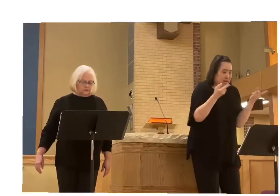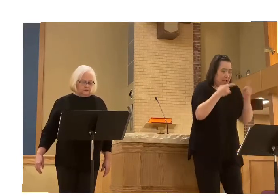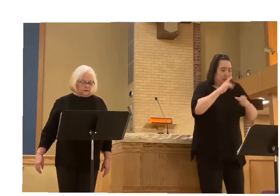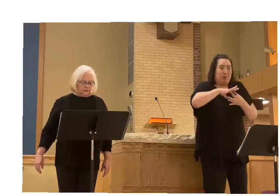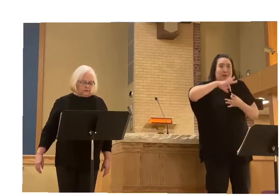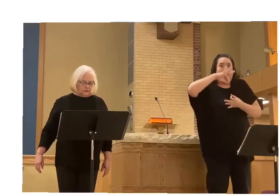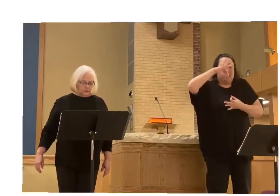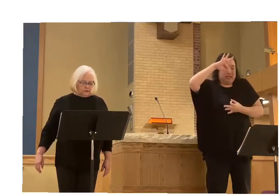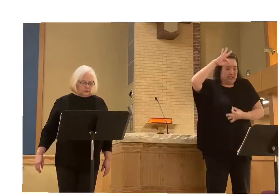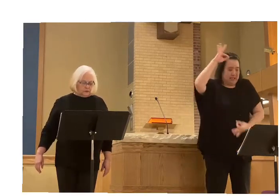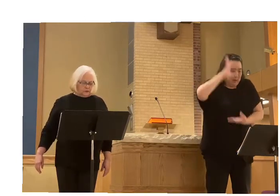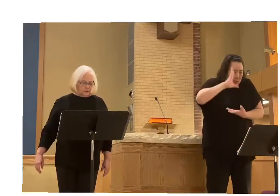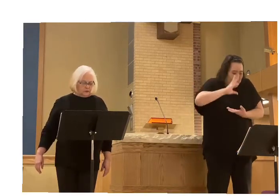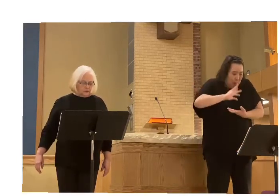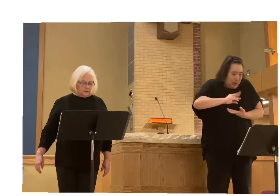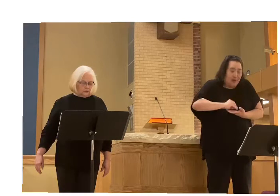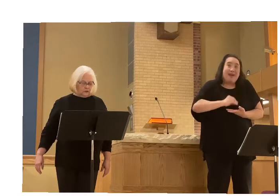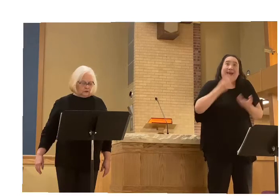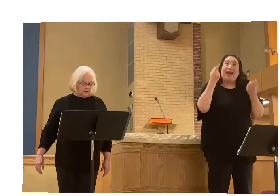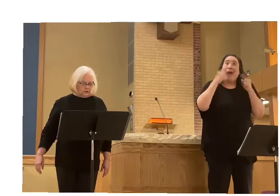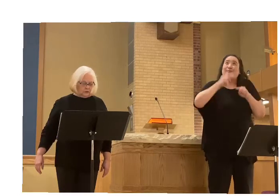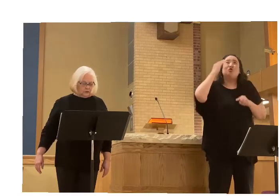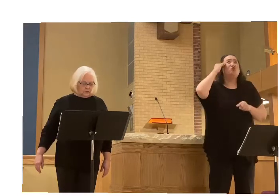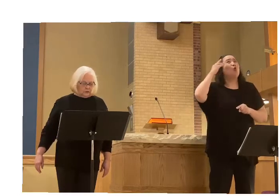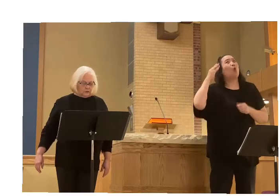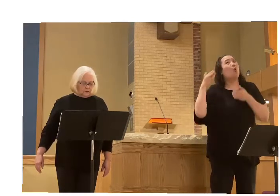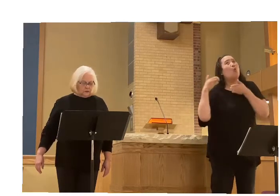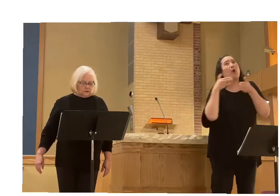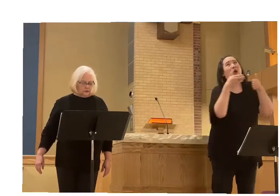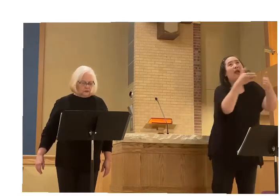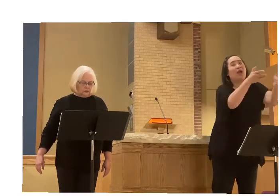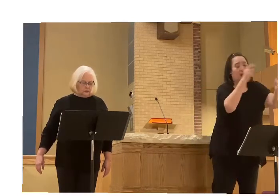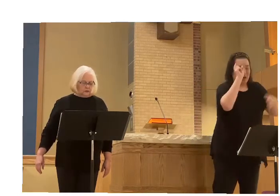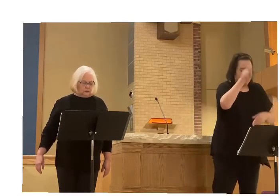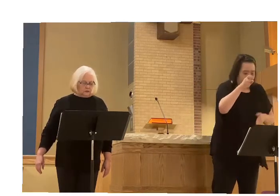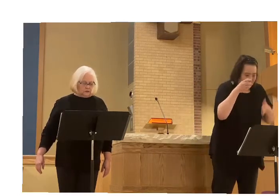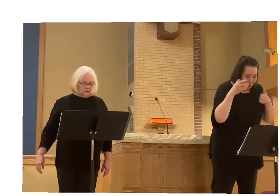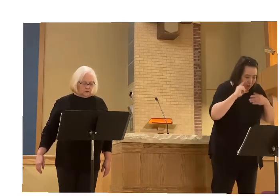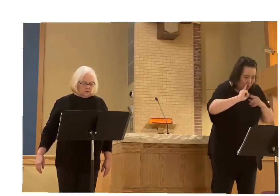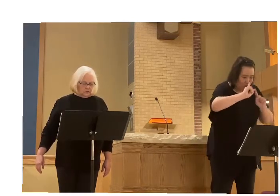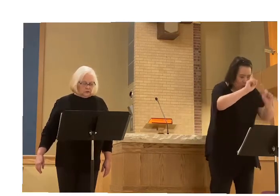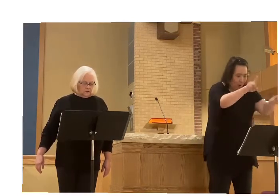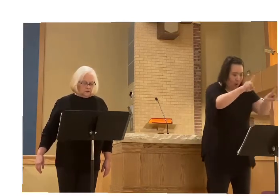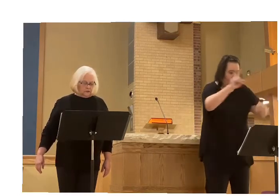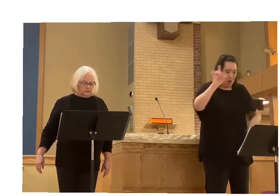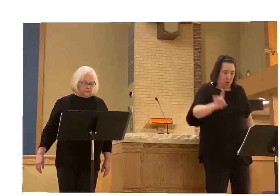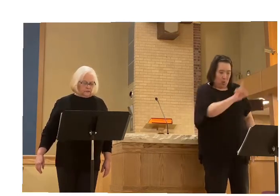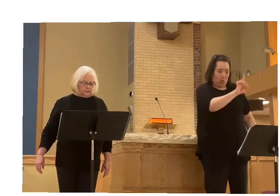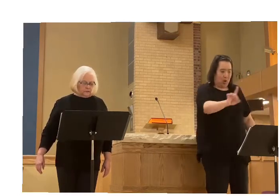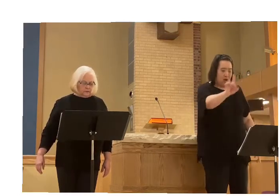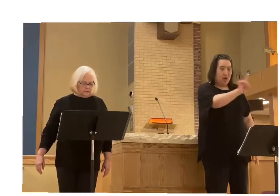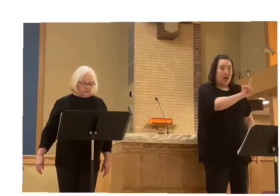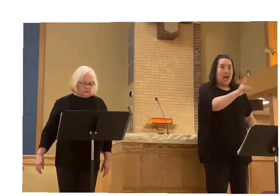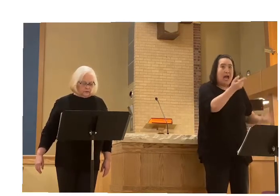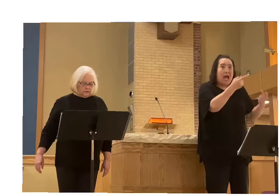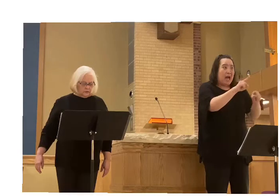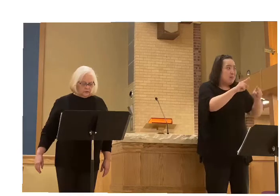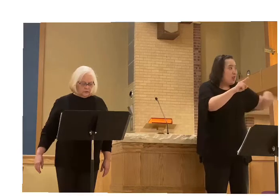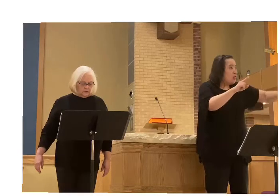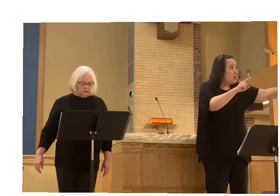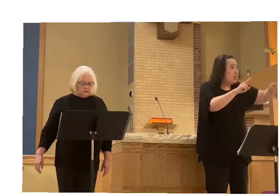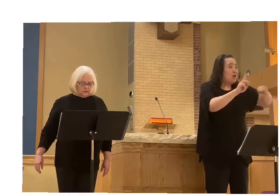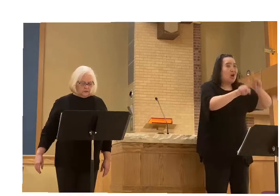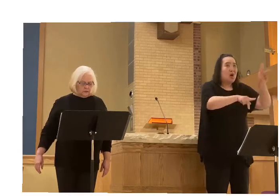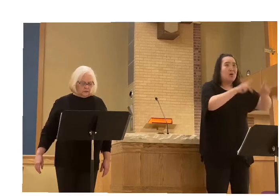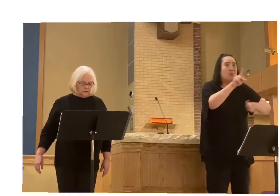is faint within me, you know my path. In the way along which I walk, they hid a trap for me.